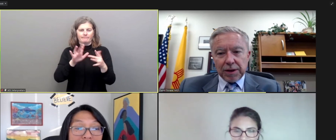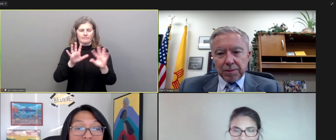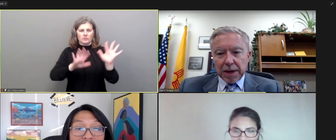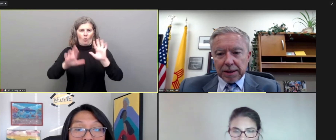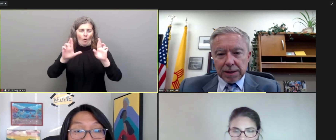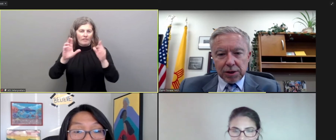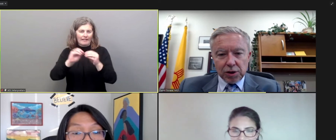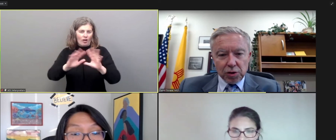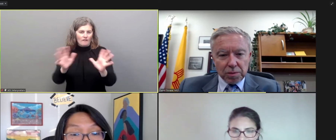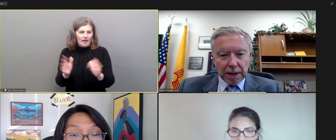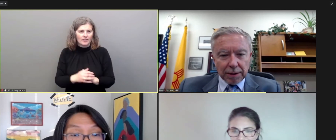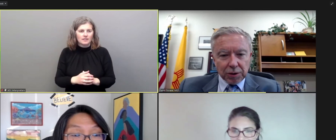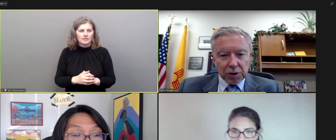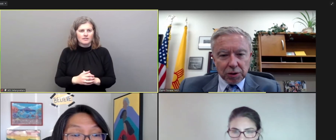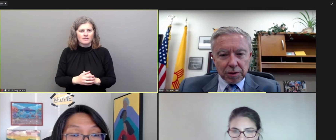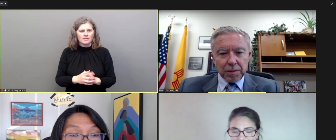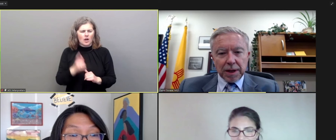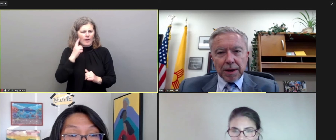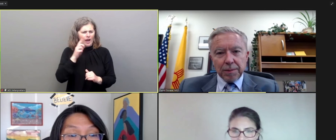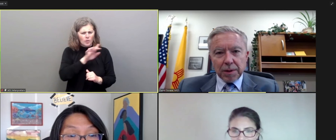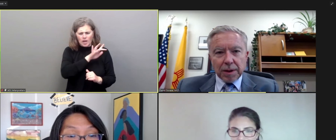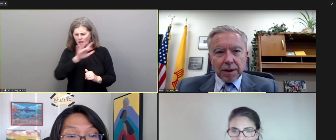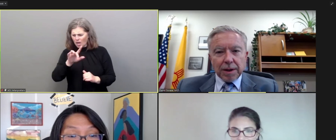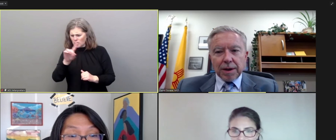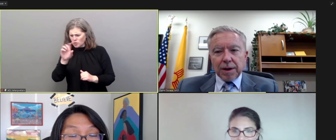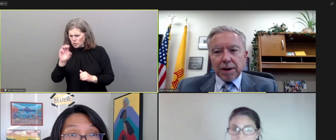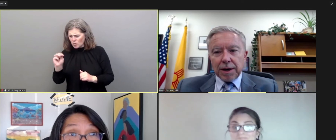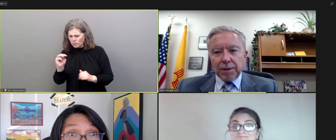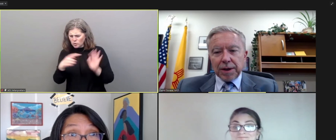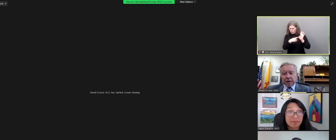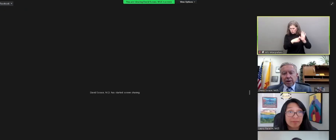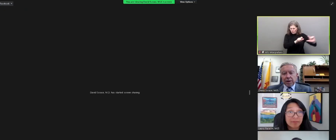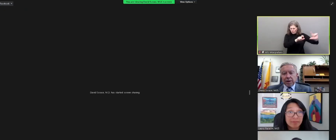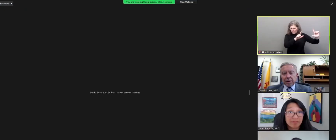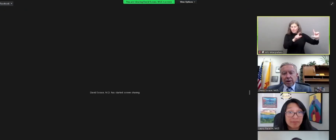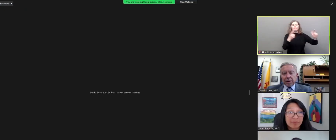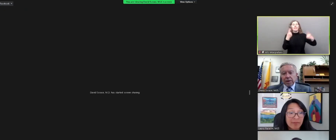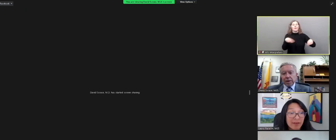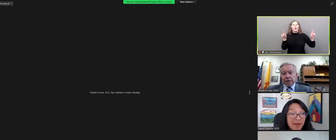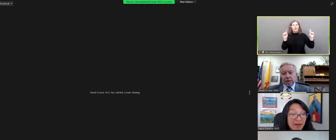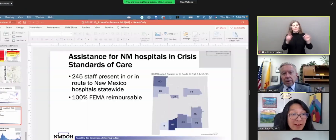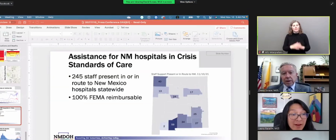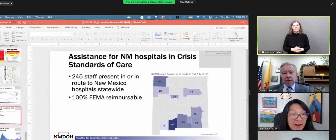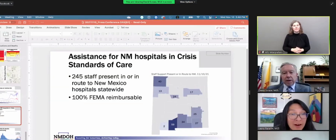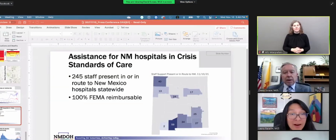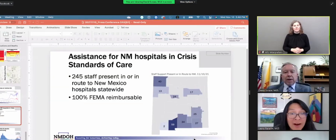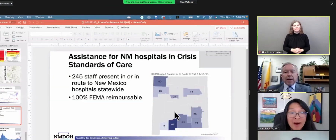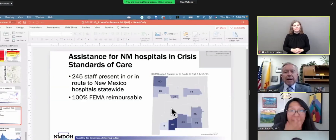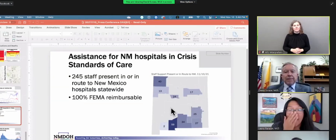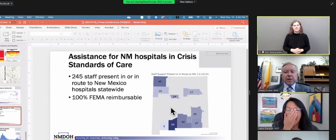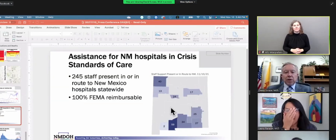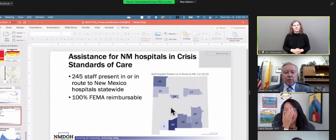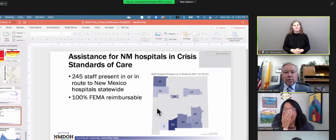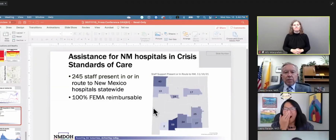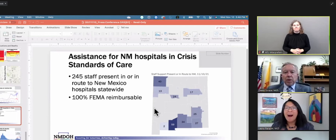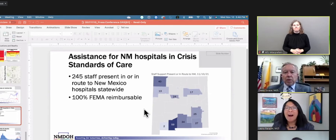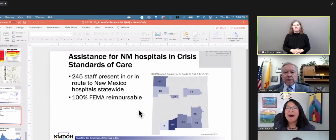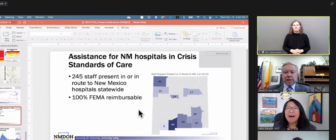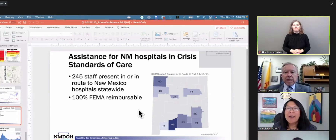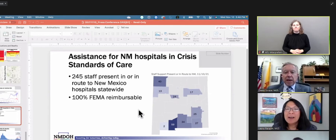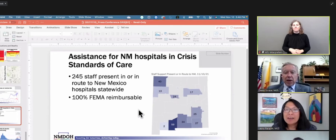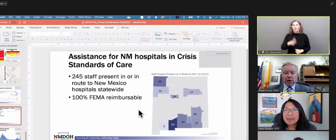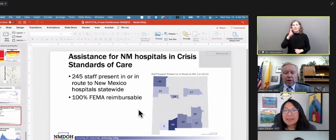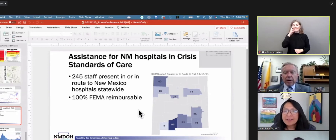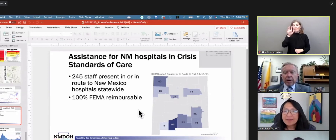course, I have to get back to Zoom now to show the map. All right, here we go. Yeah, so you can